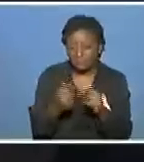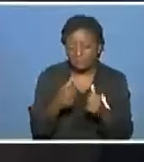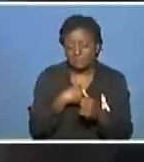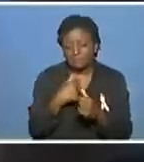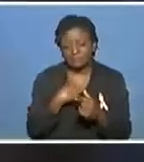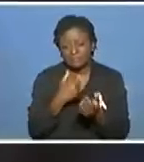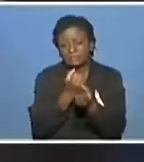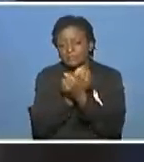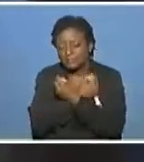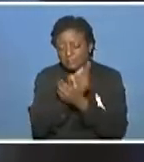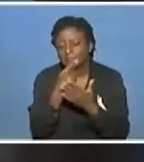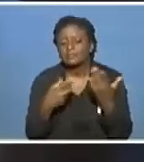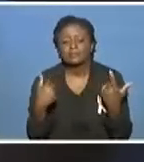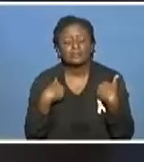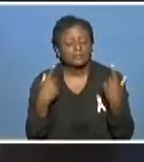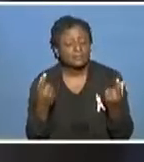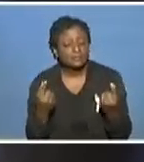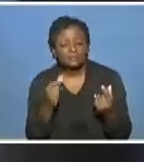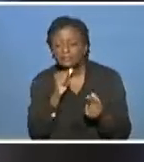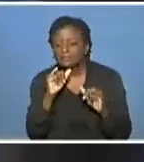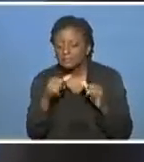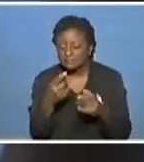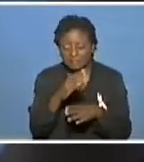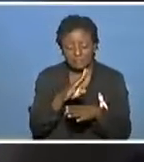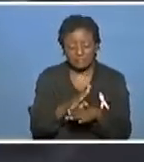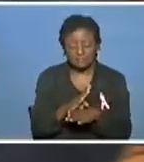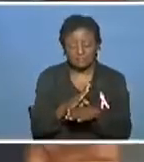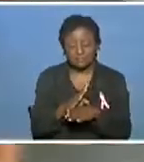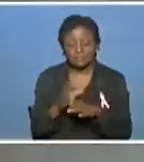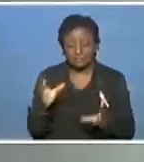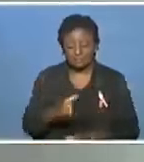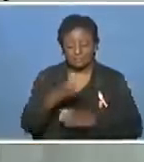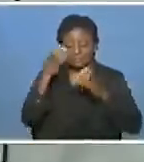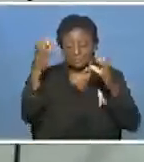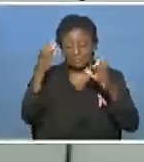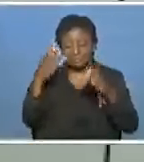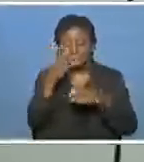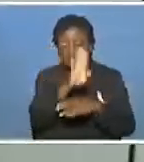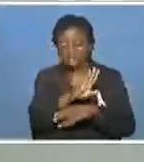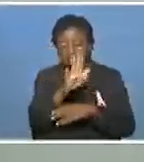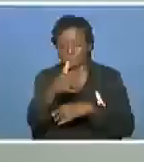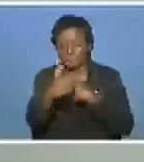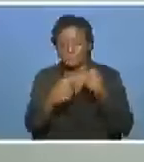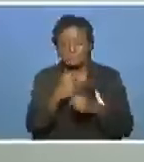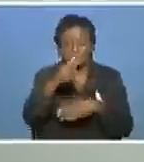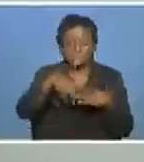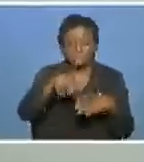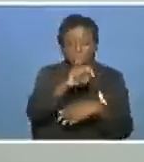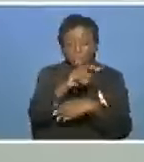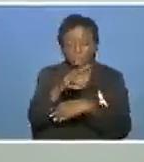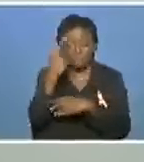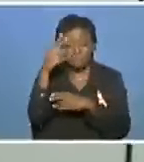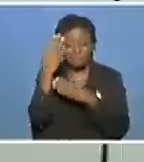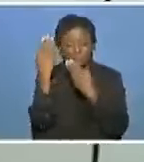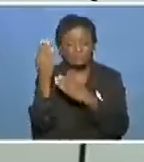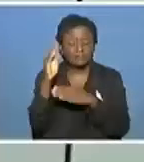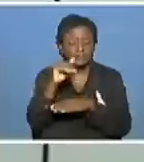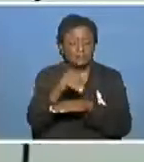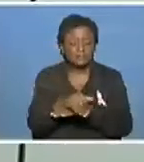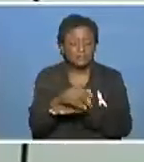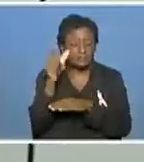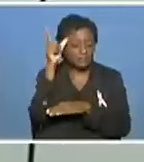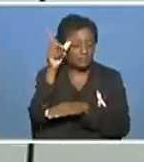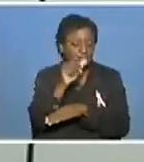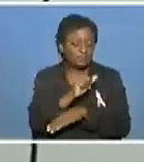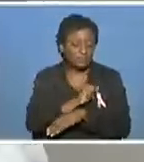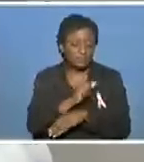love what I do. This ain't just a job to me. Celebrating 45 years in television, for the Bahamas Tonight, I'm